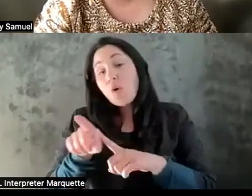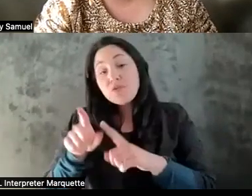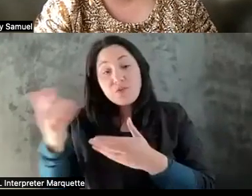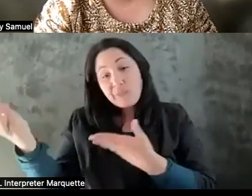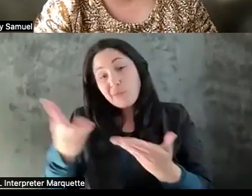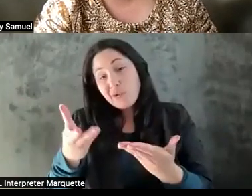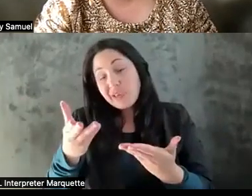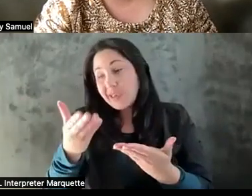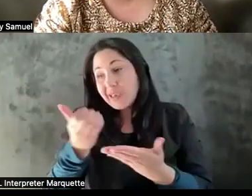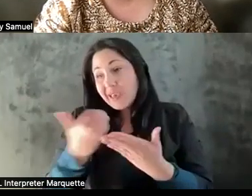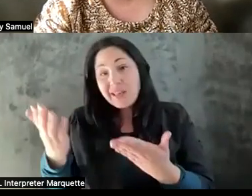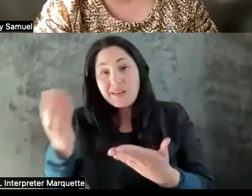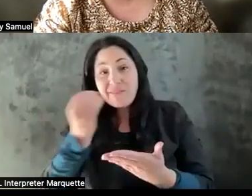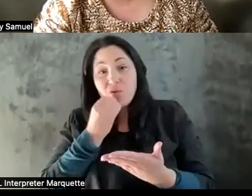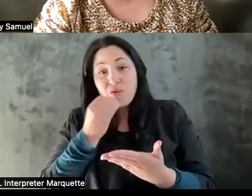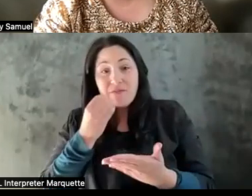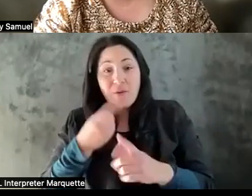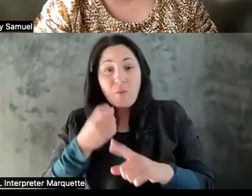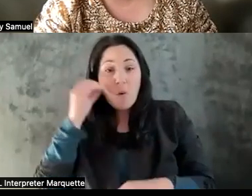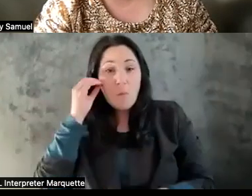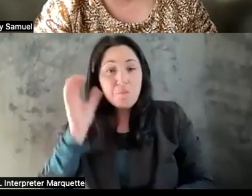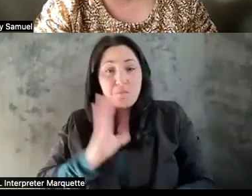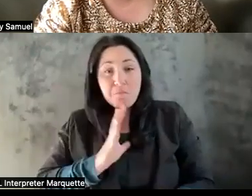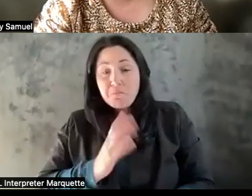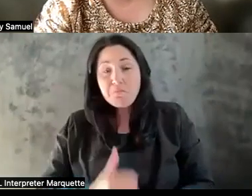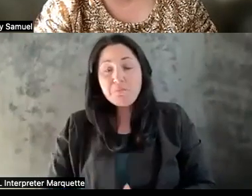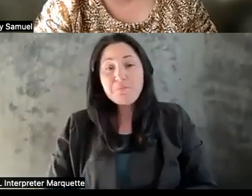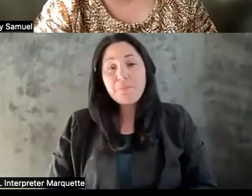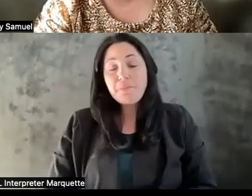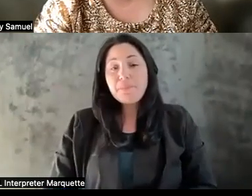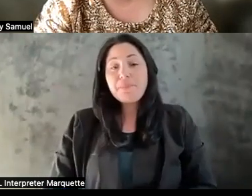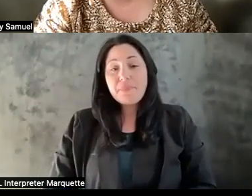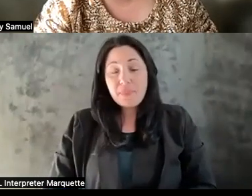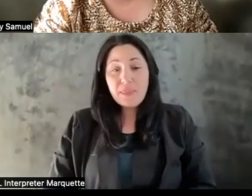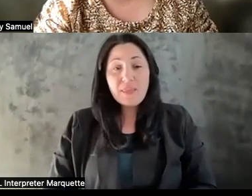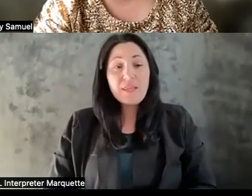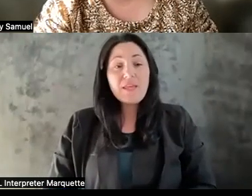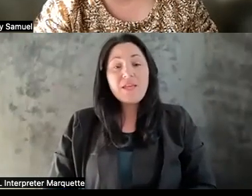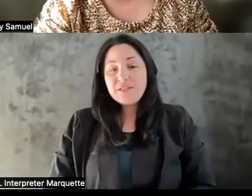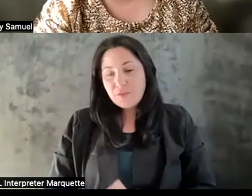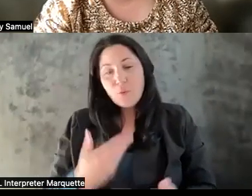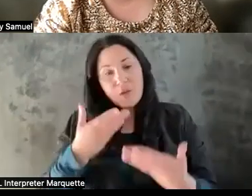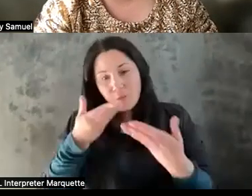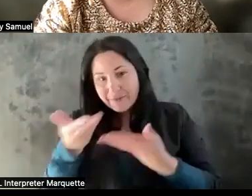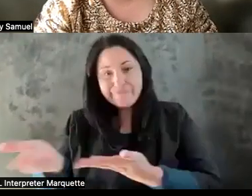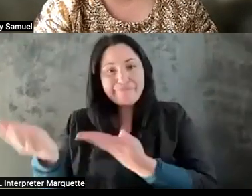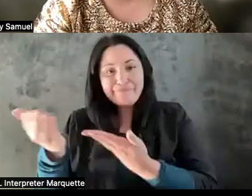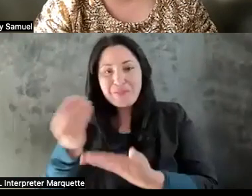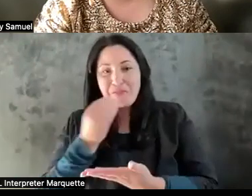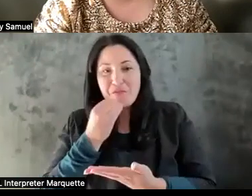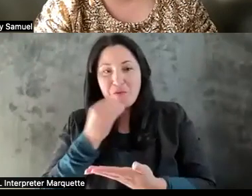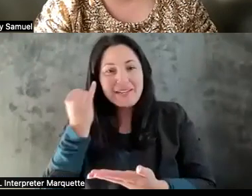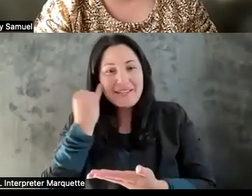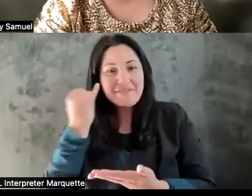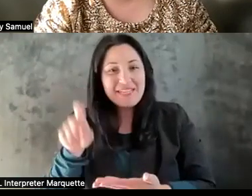bring, your student can bring a lunch to school as well. So we will definitely feed your students if needed. And just